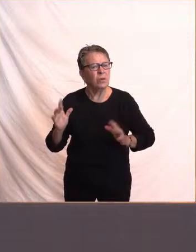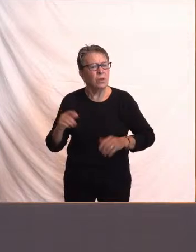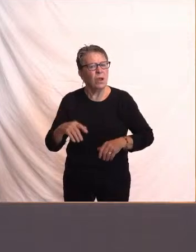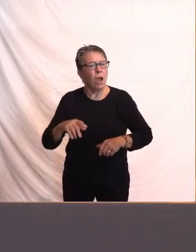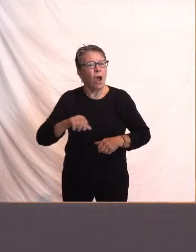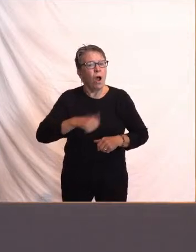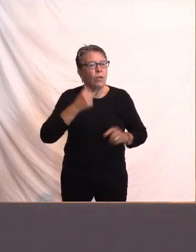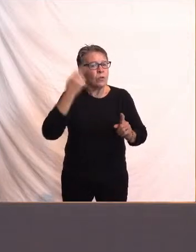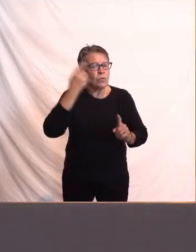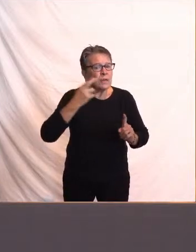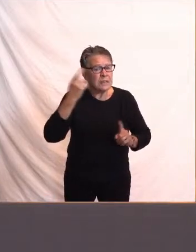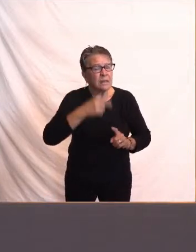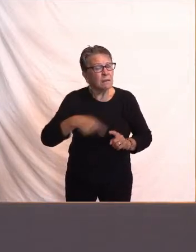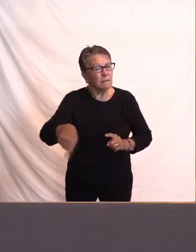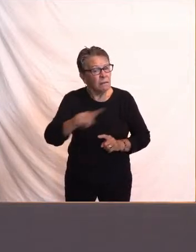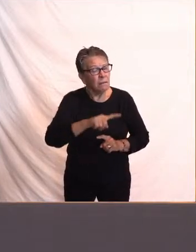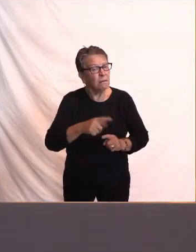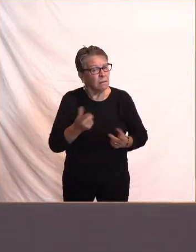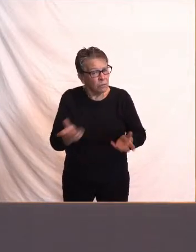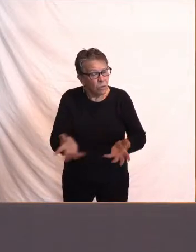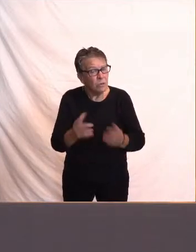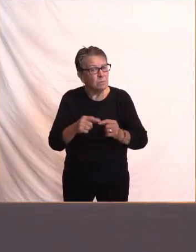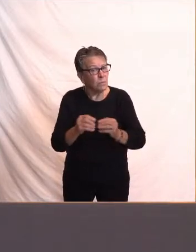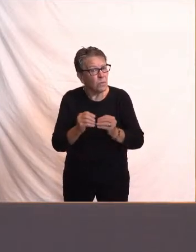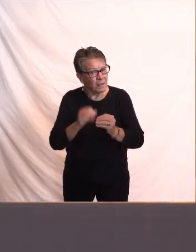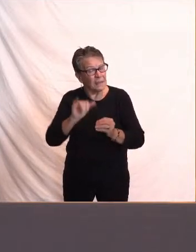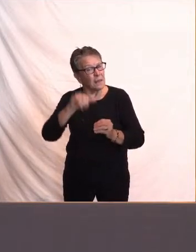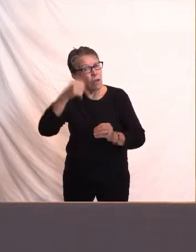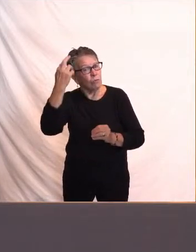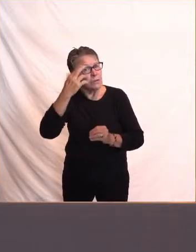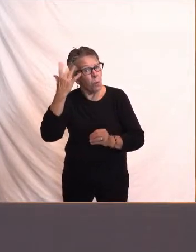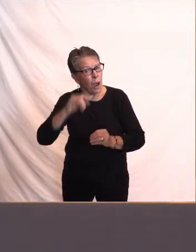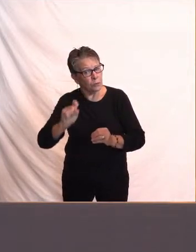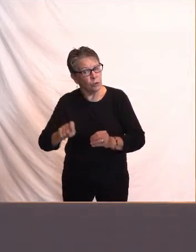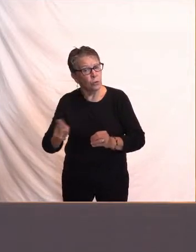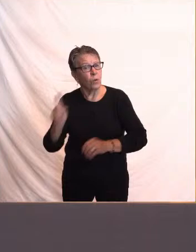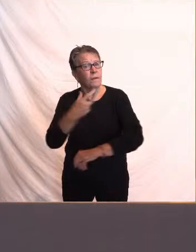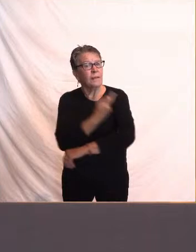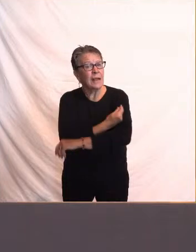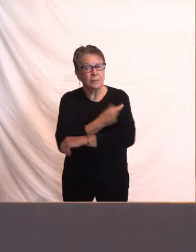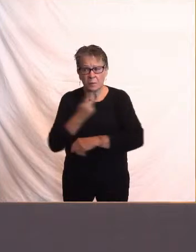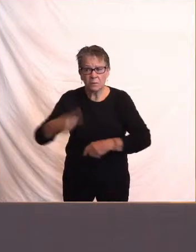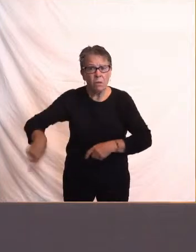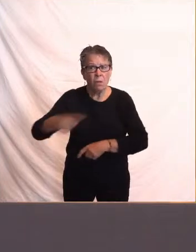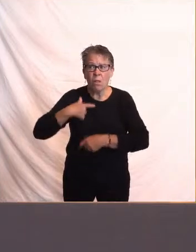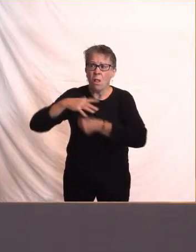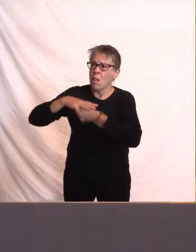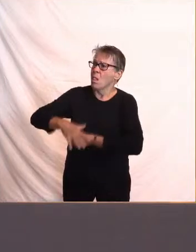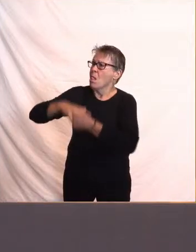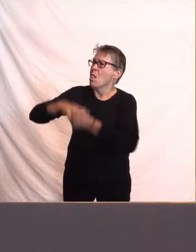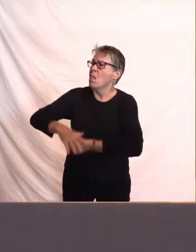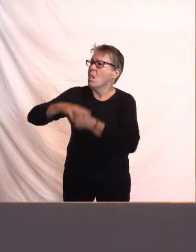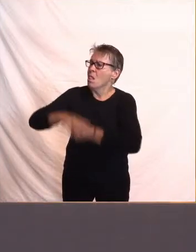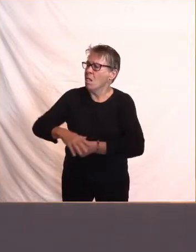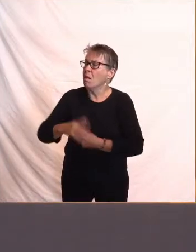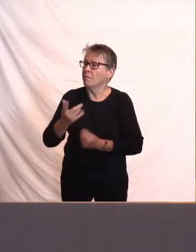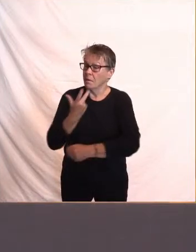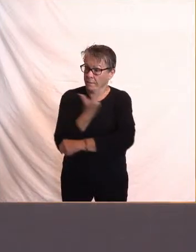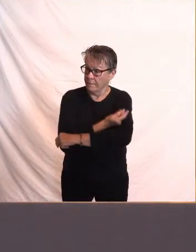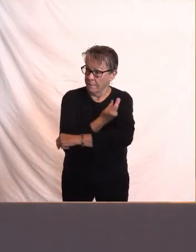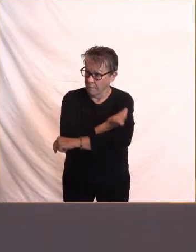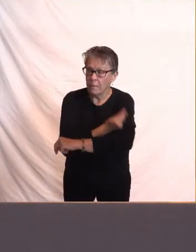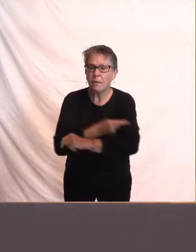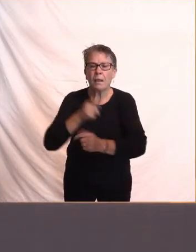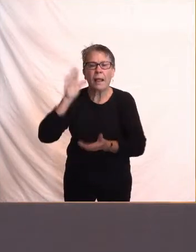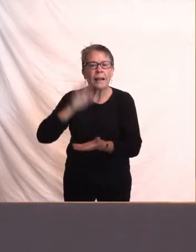the tragedy of 18 and 19 months ago was there was no playbook. Nobody knew what hit us. The tragedy of today is we got